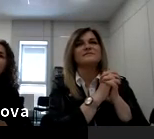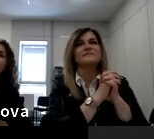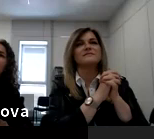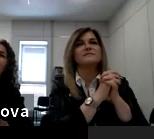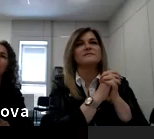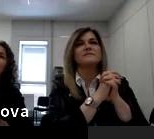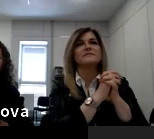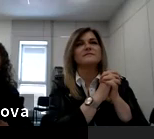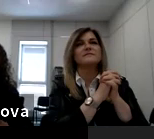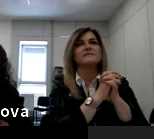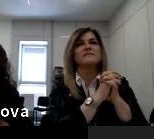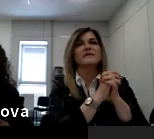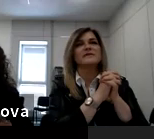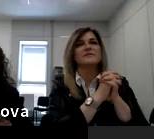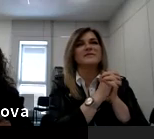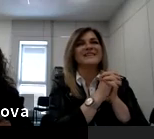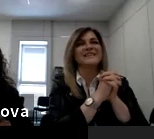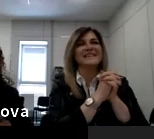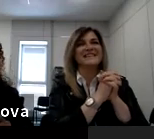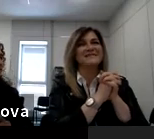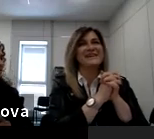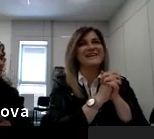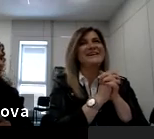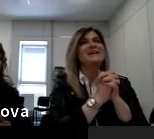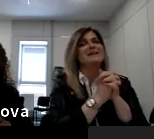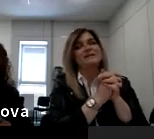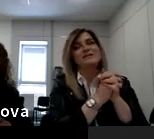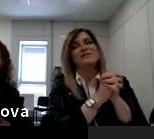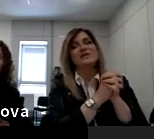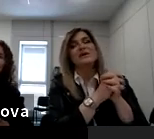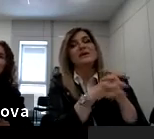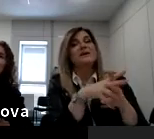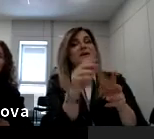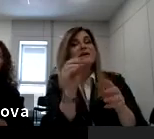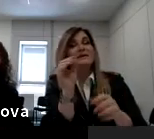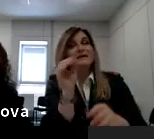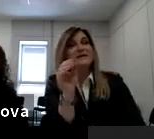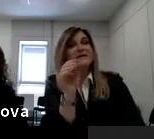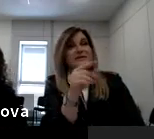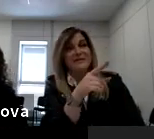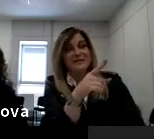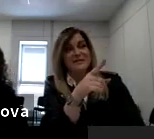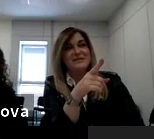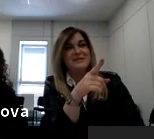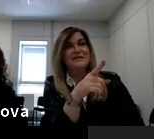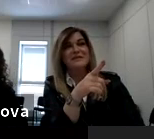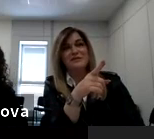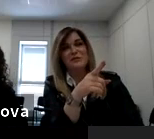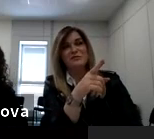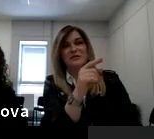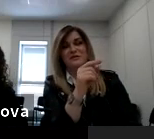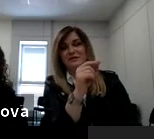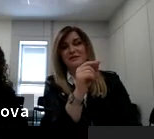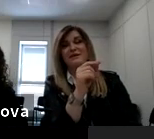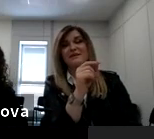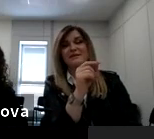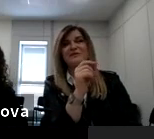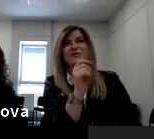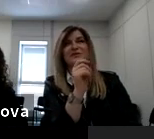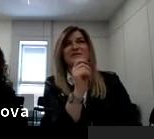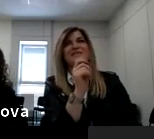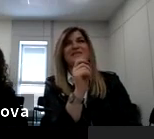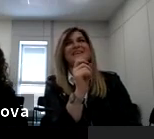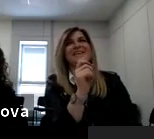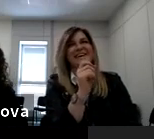And another Samara. Yeah, sorry. It is not Gazprom Transgaz Samara,